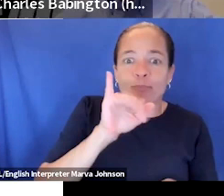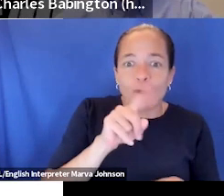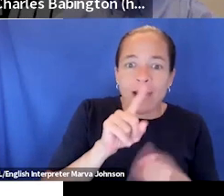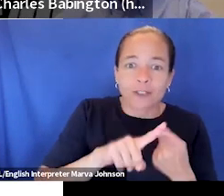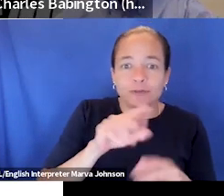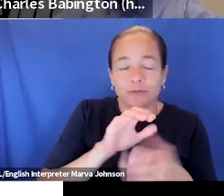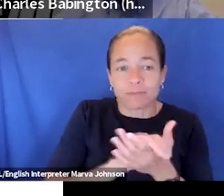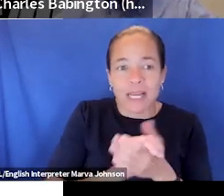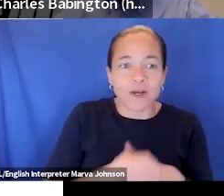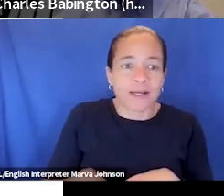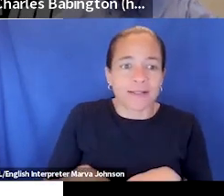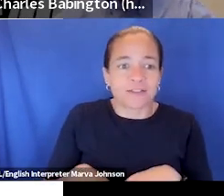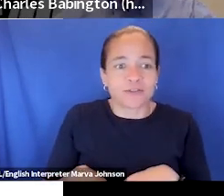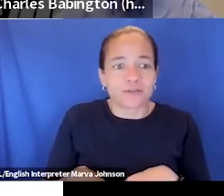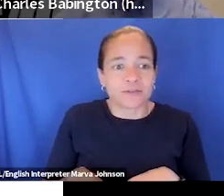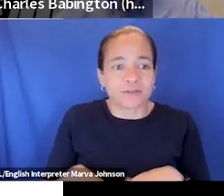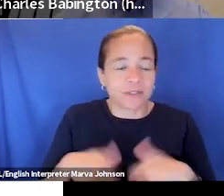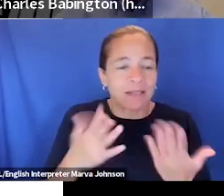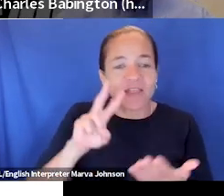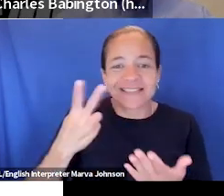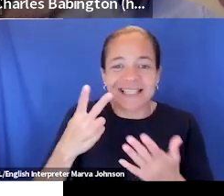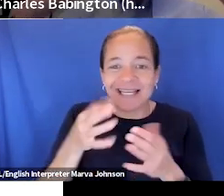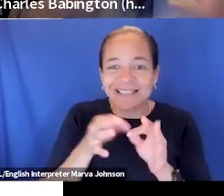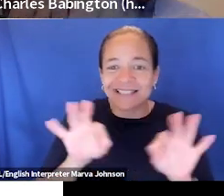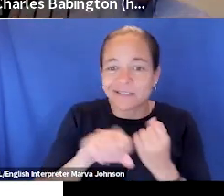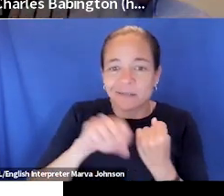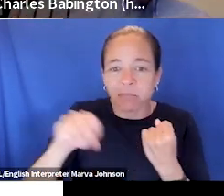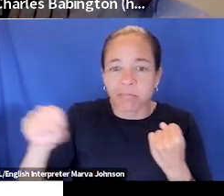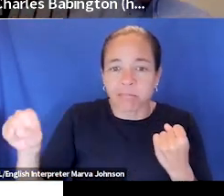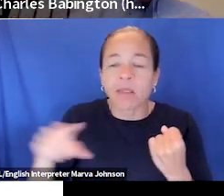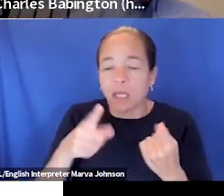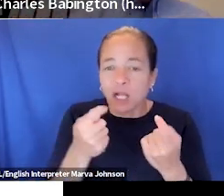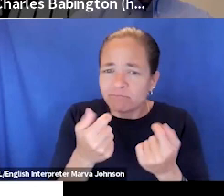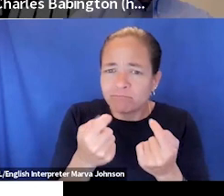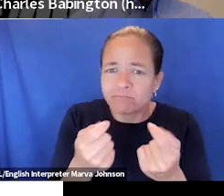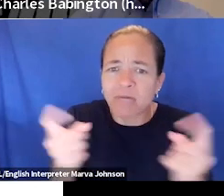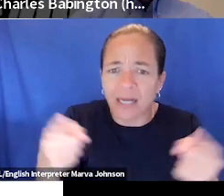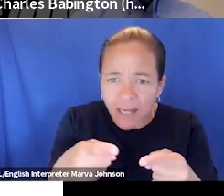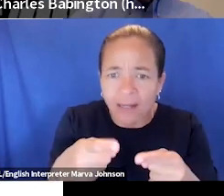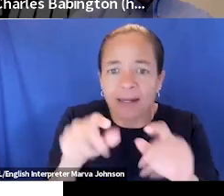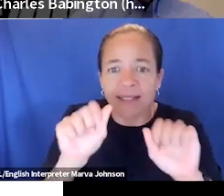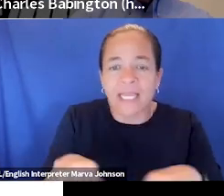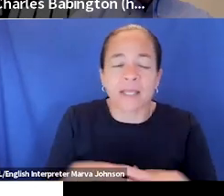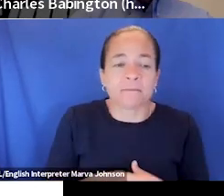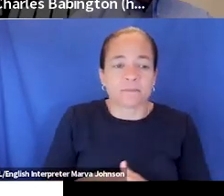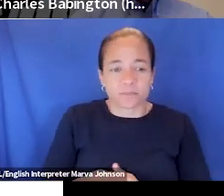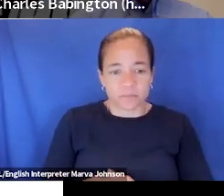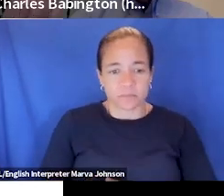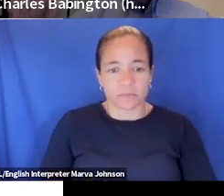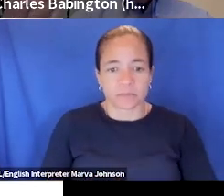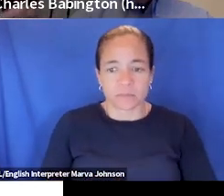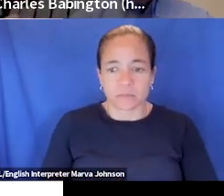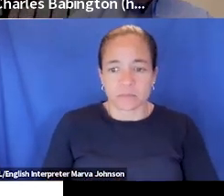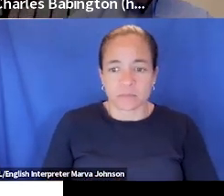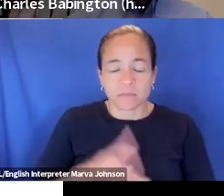positions. The second sentence is wordy, so you can do it. When you start looking for words to cut,